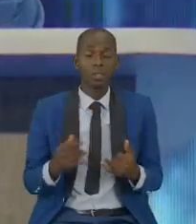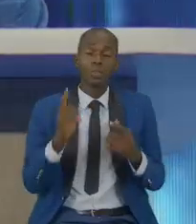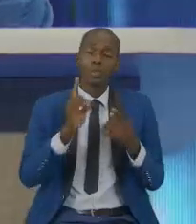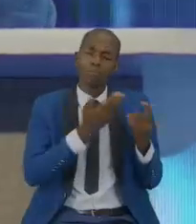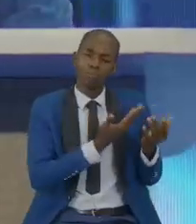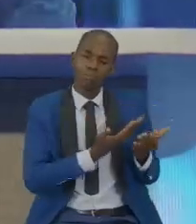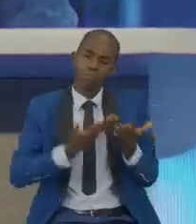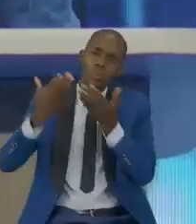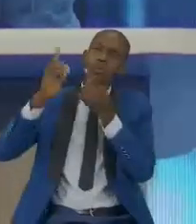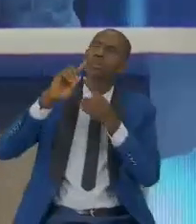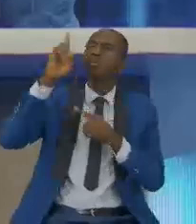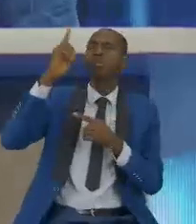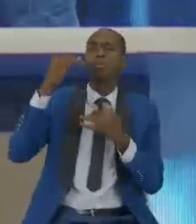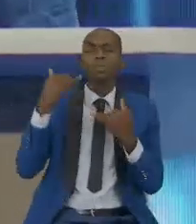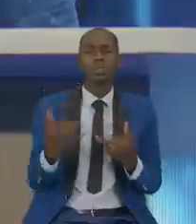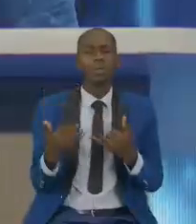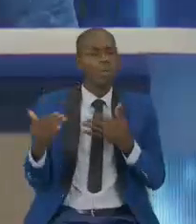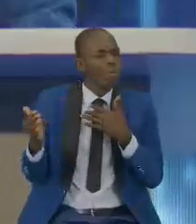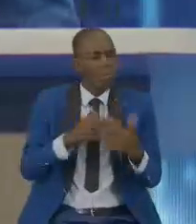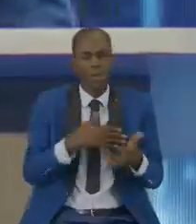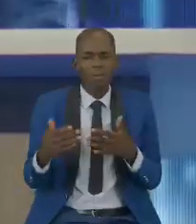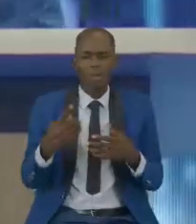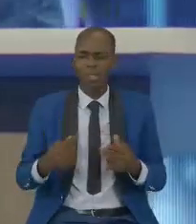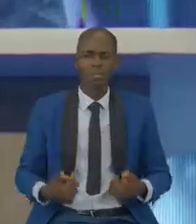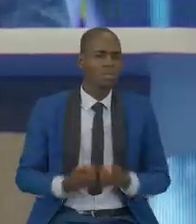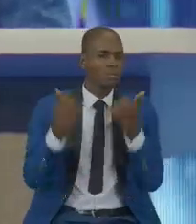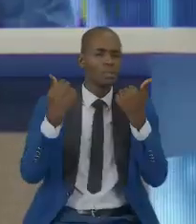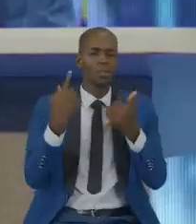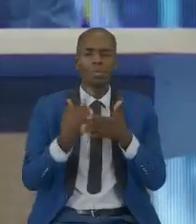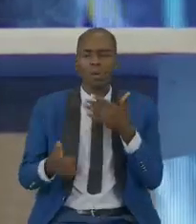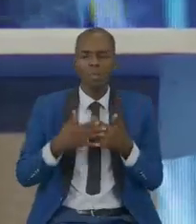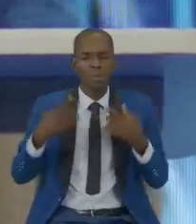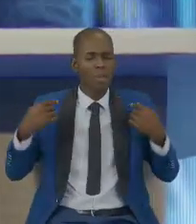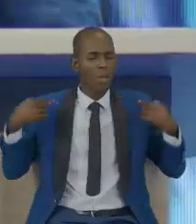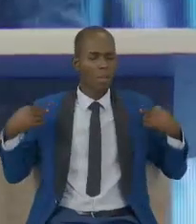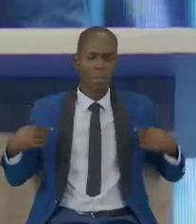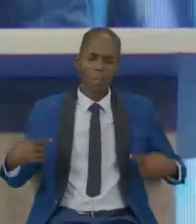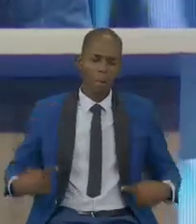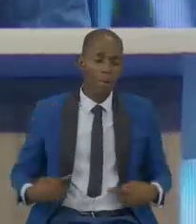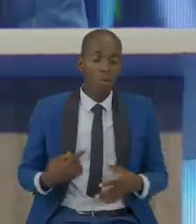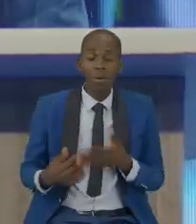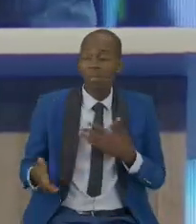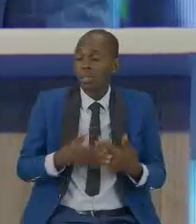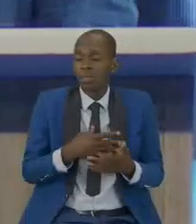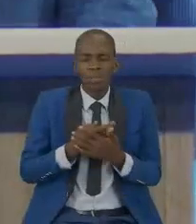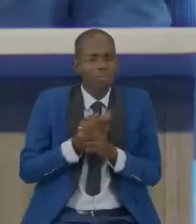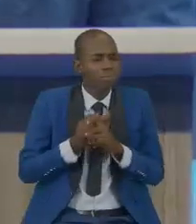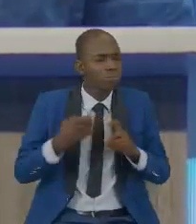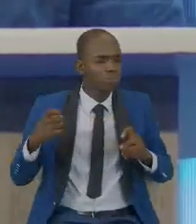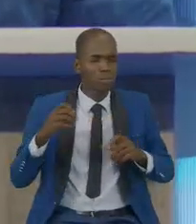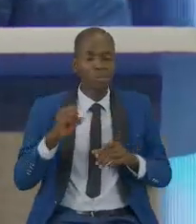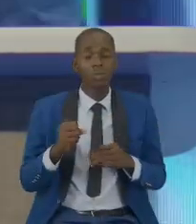now. Whatever the challenge, whatever the pain, whatever the affliction, whatever